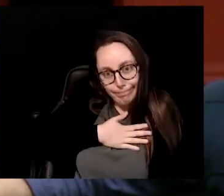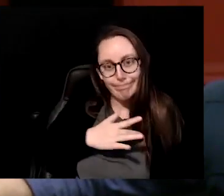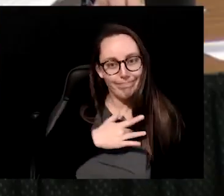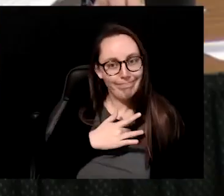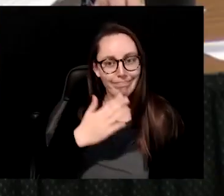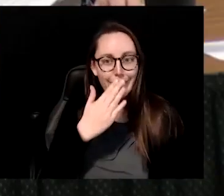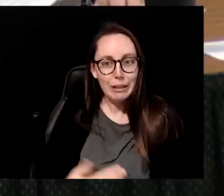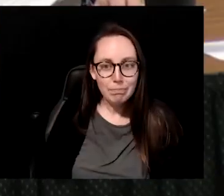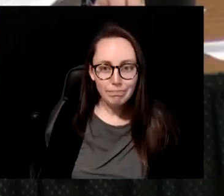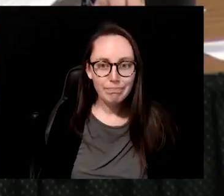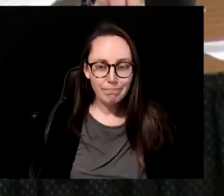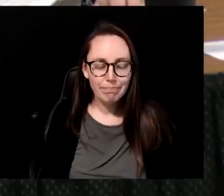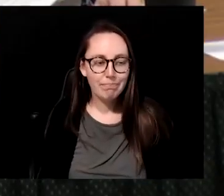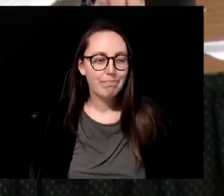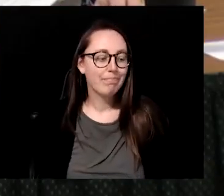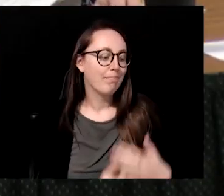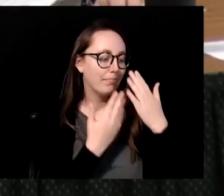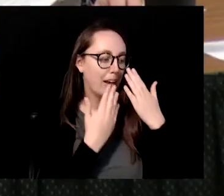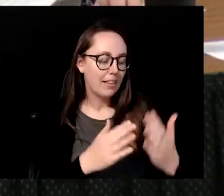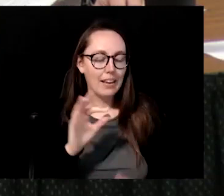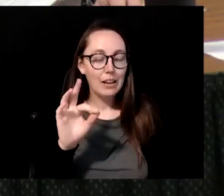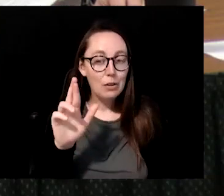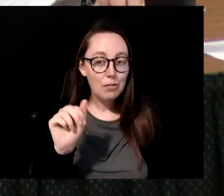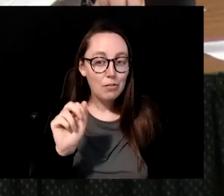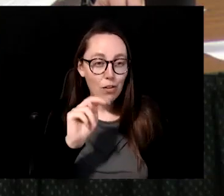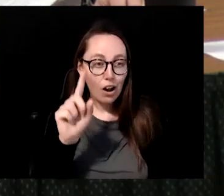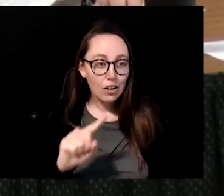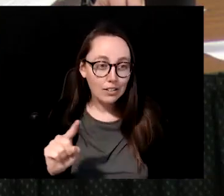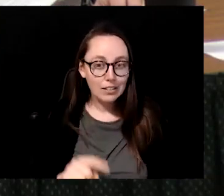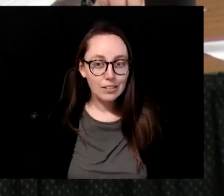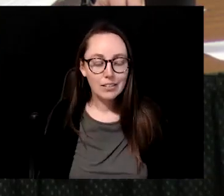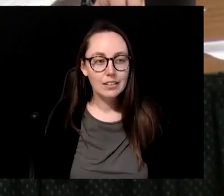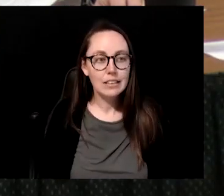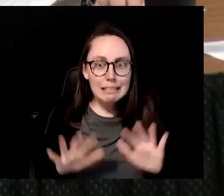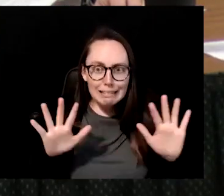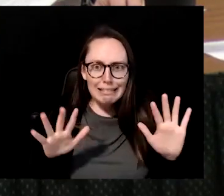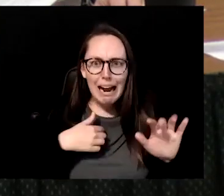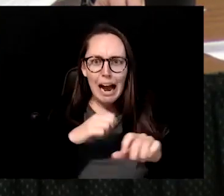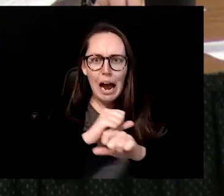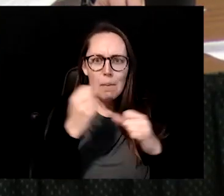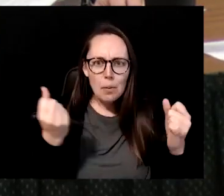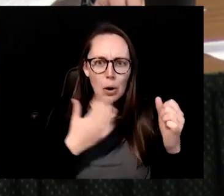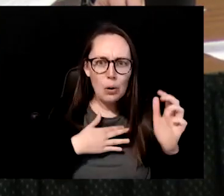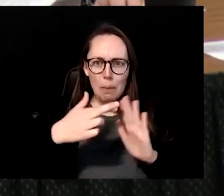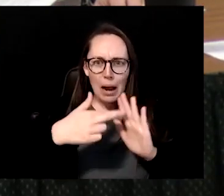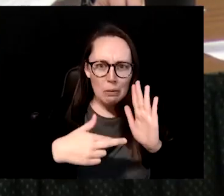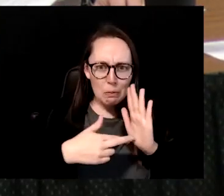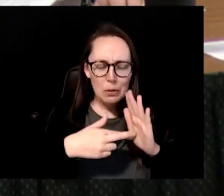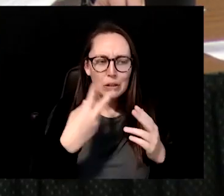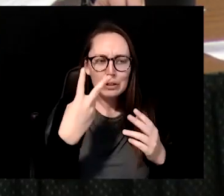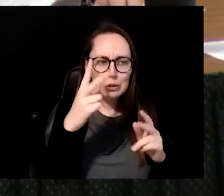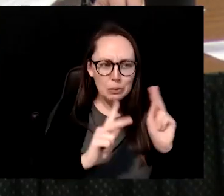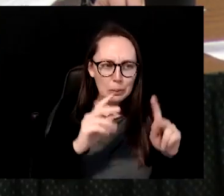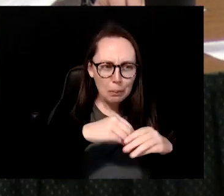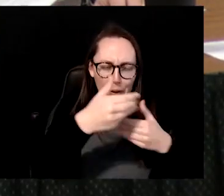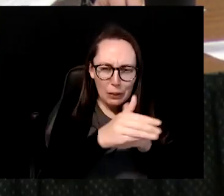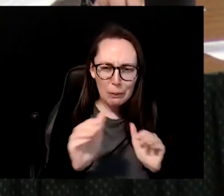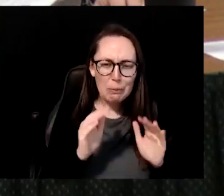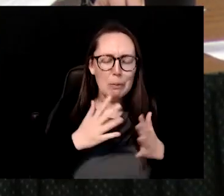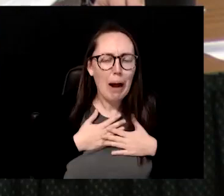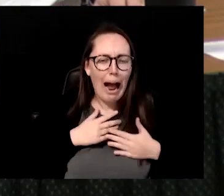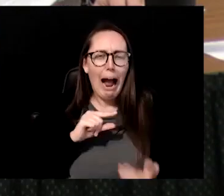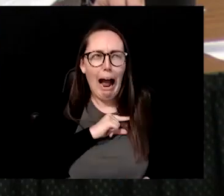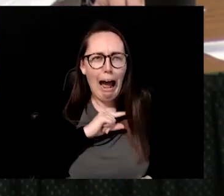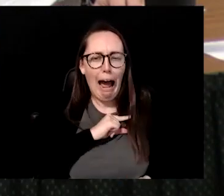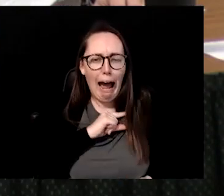thank you very much bronze uh I I broke my rule and I did two in the room and I feel guilty about it I uh